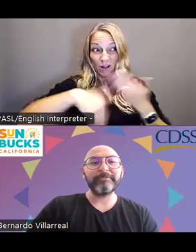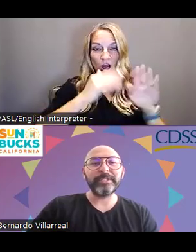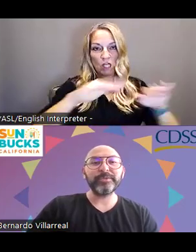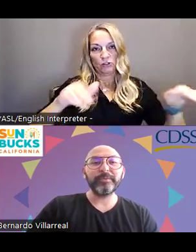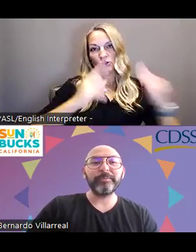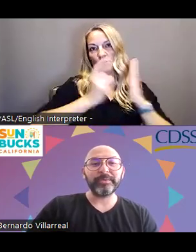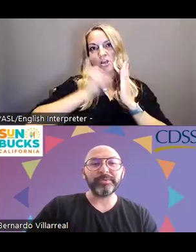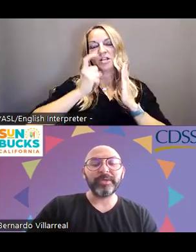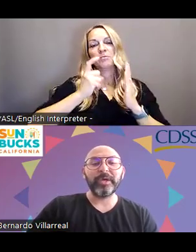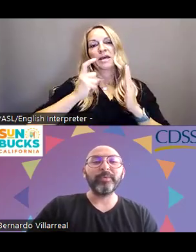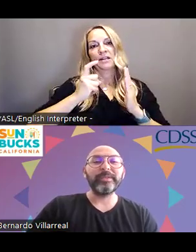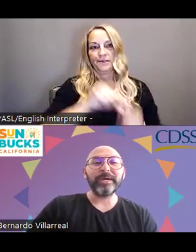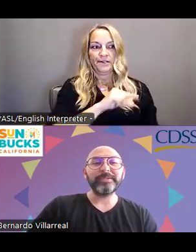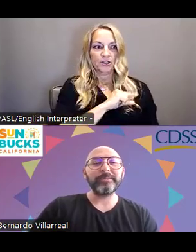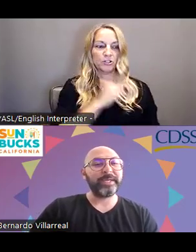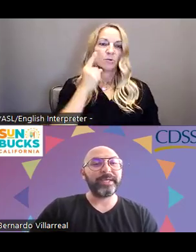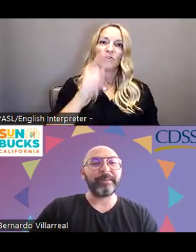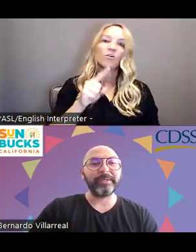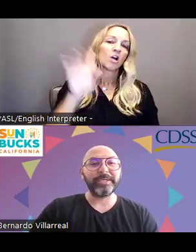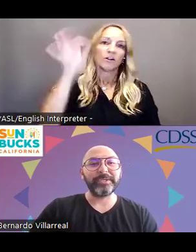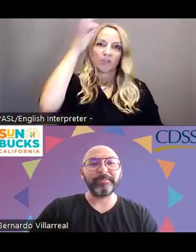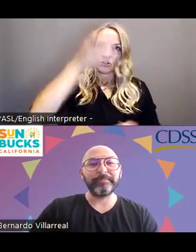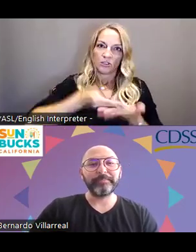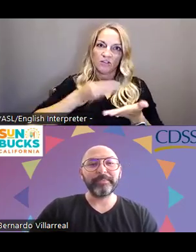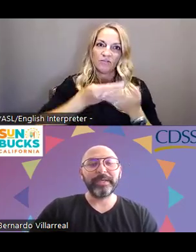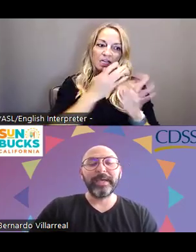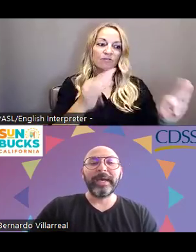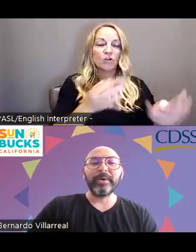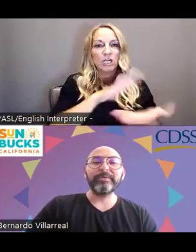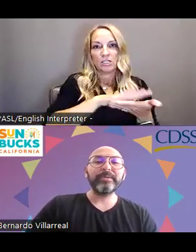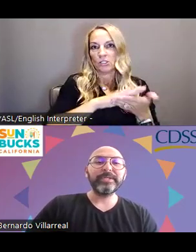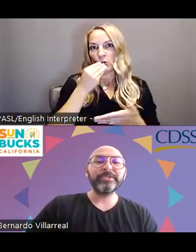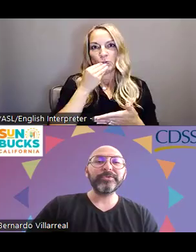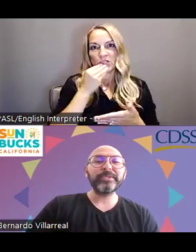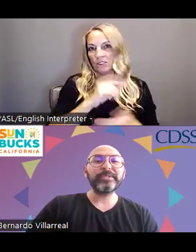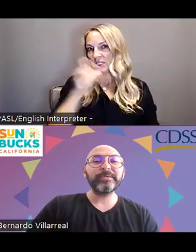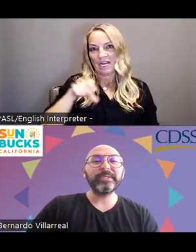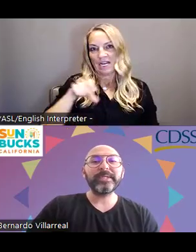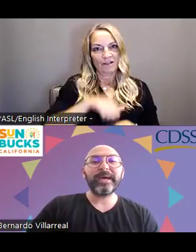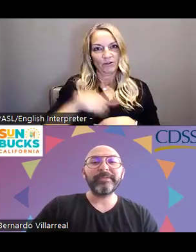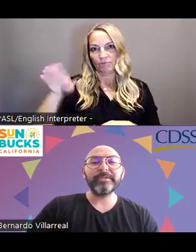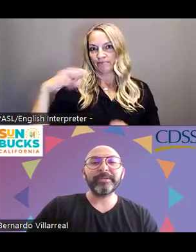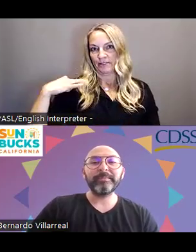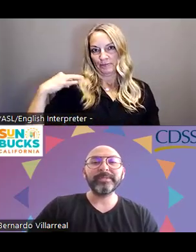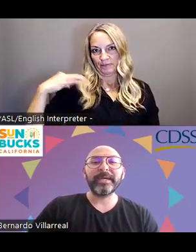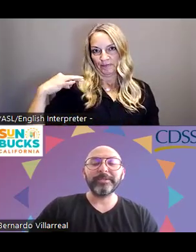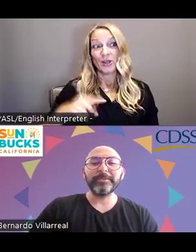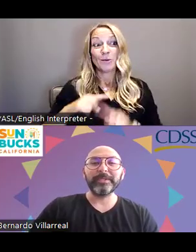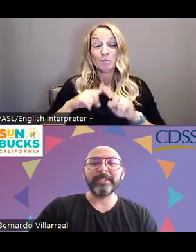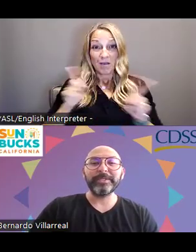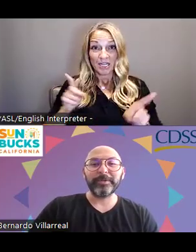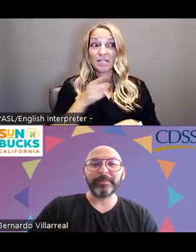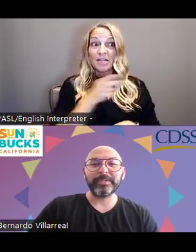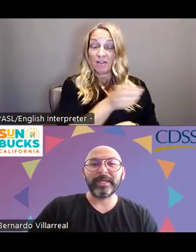federally funded free school meals without submitting an application. However, these children still need to have their